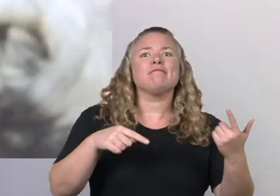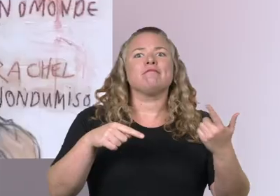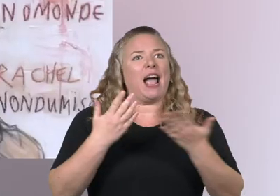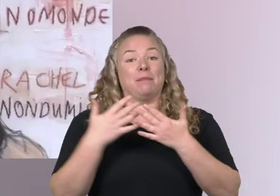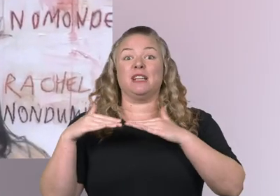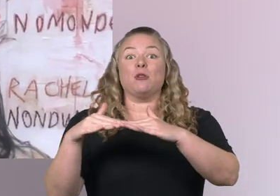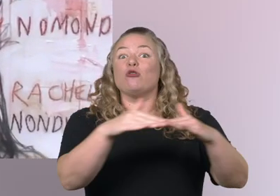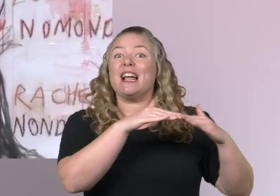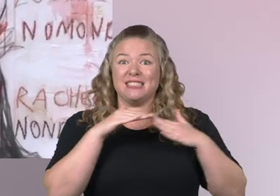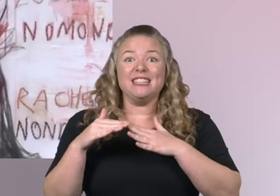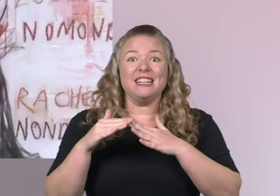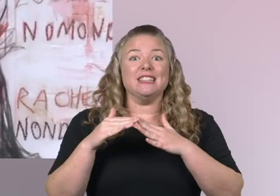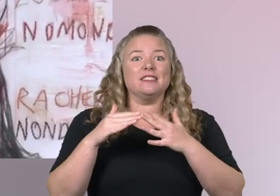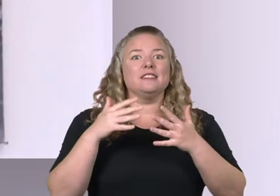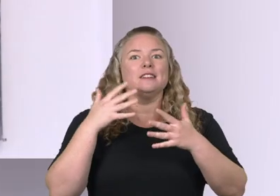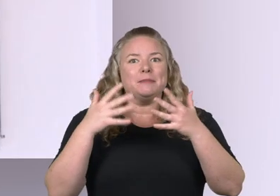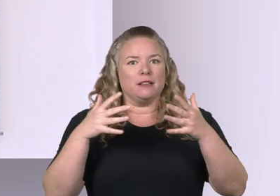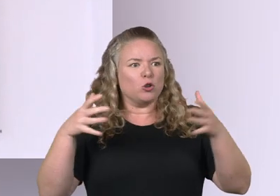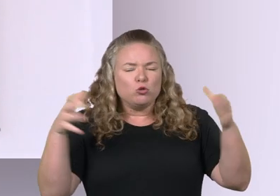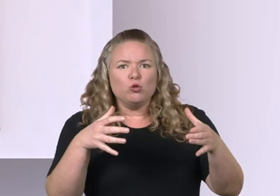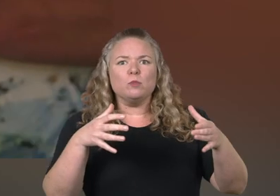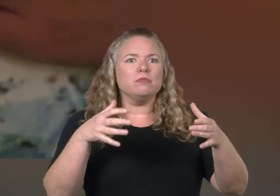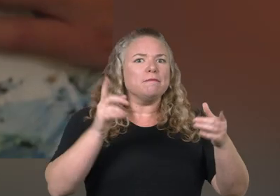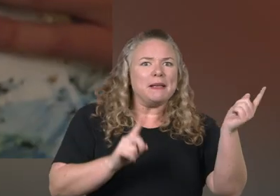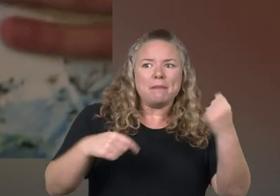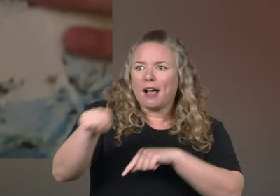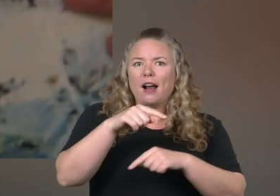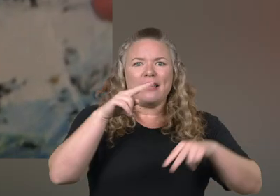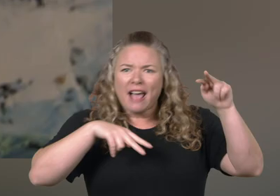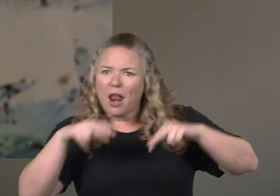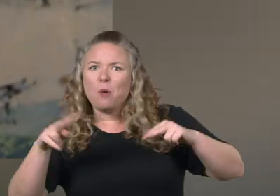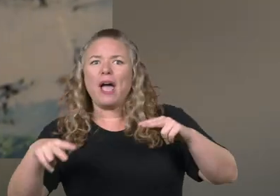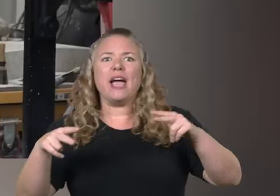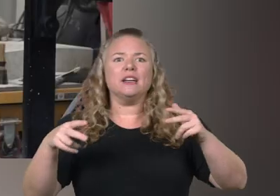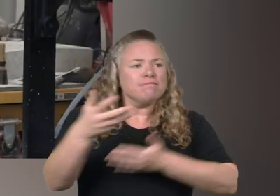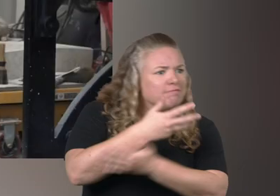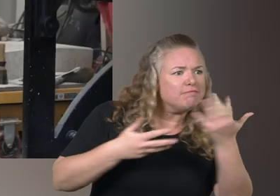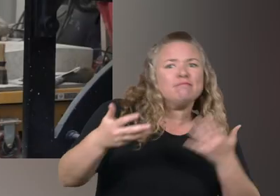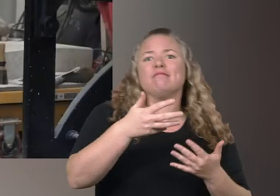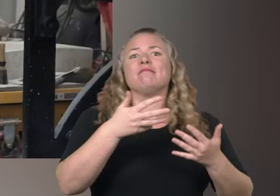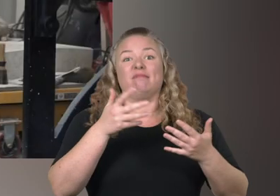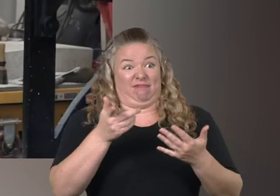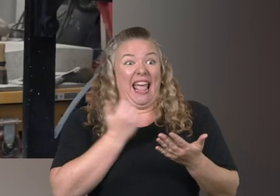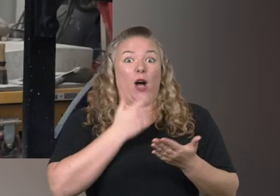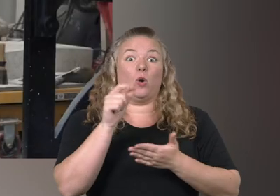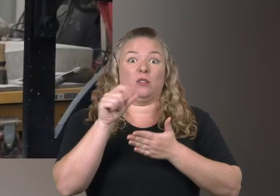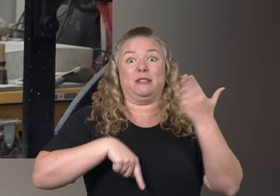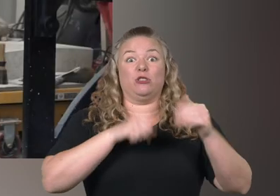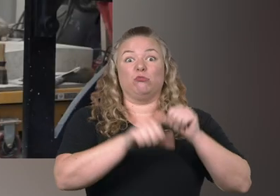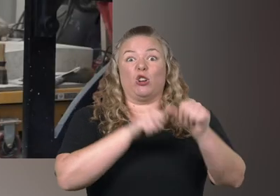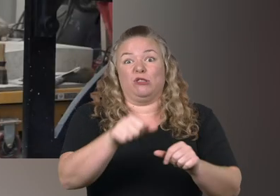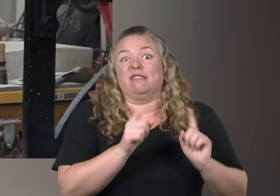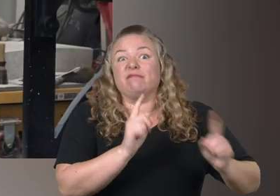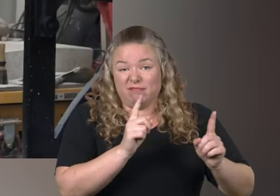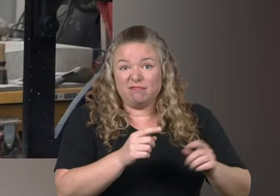the decision making. We brought together a group of people to evaluate and basically the commissioning process. And what we wanted